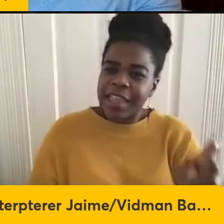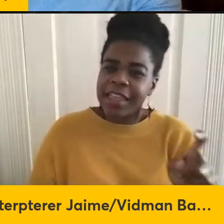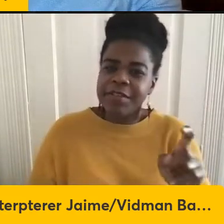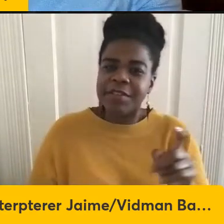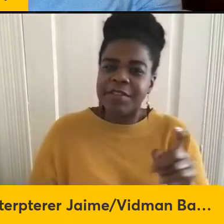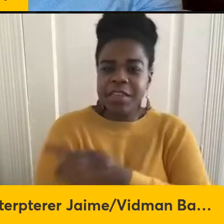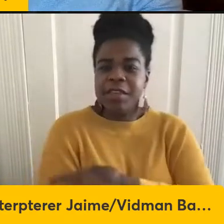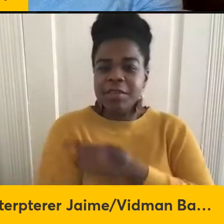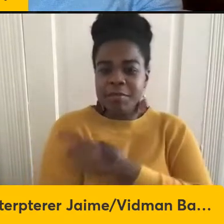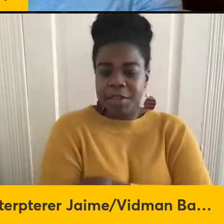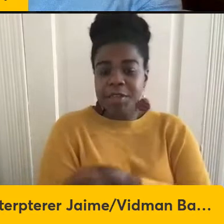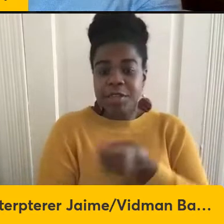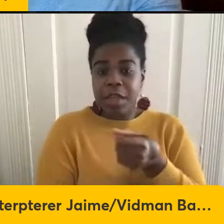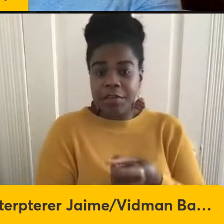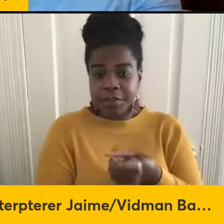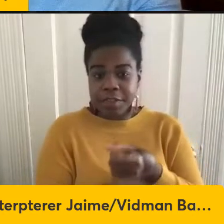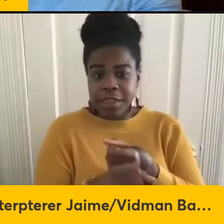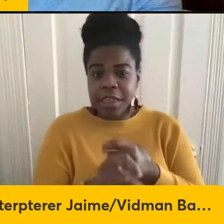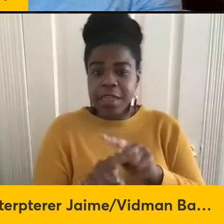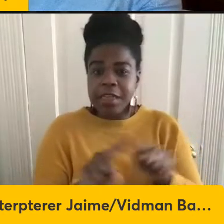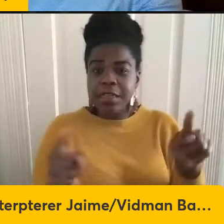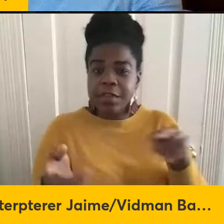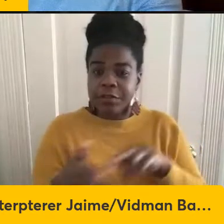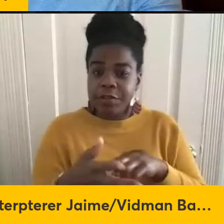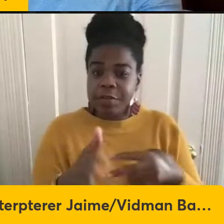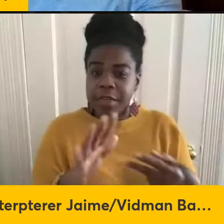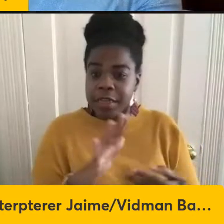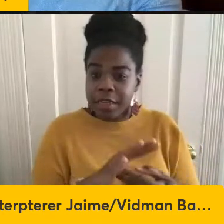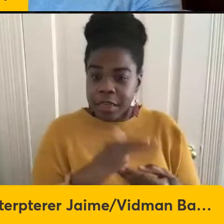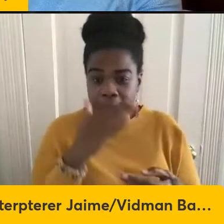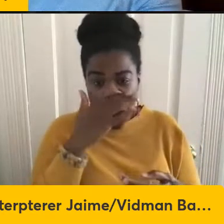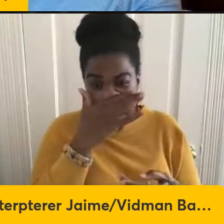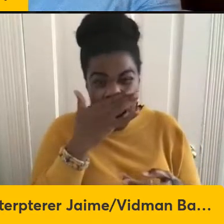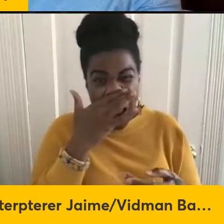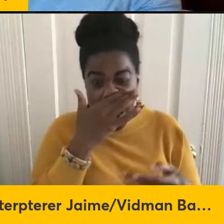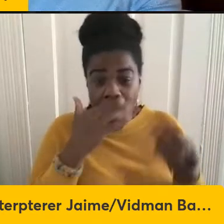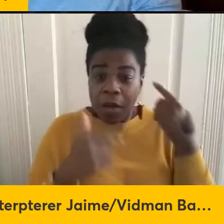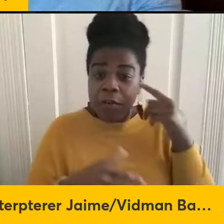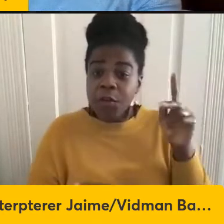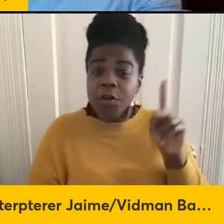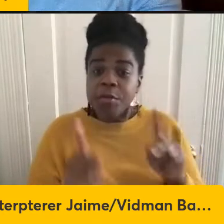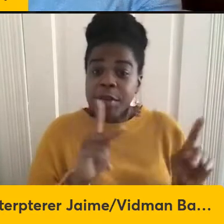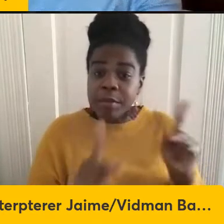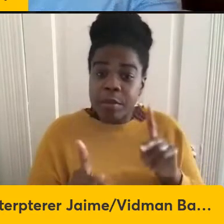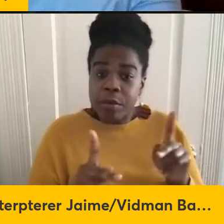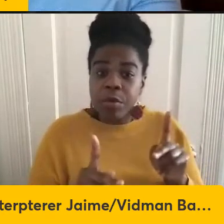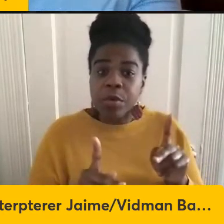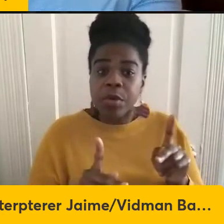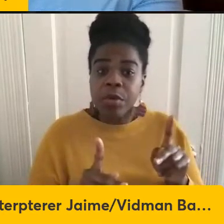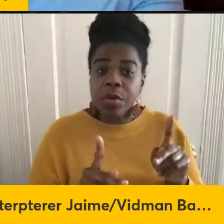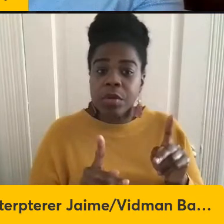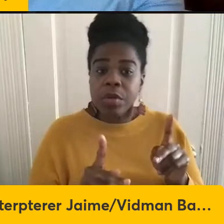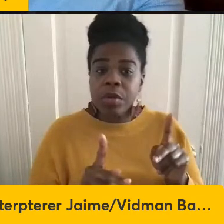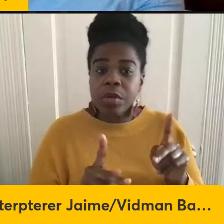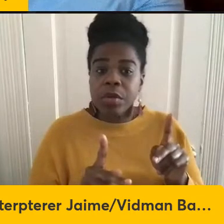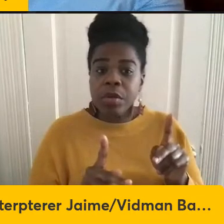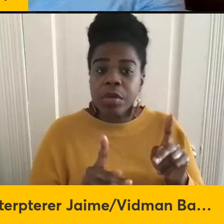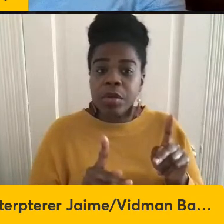a different meaning when it comes to people who are